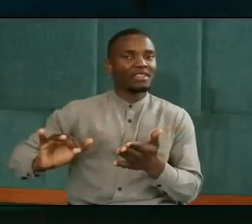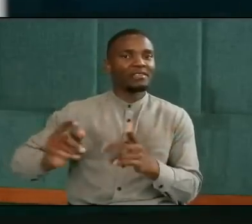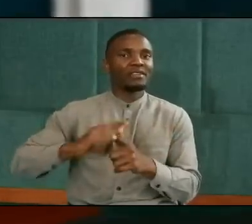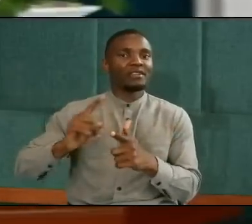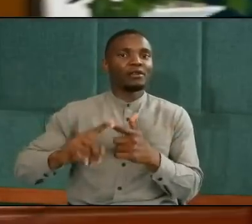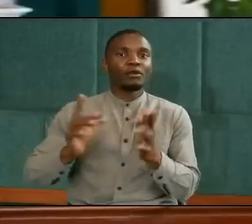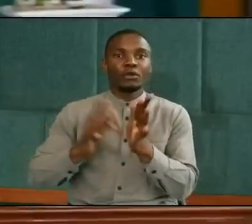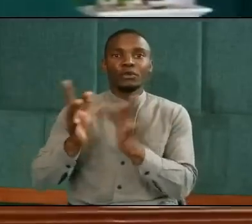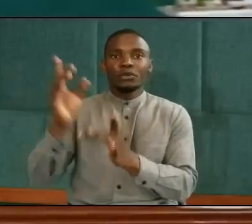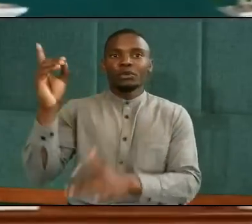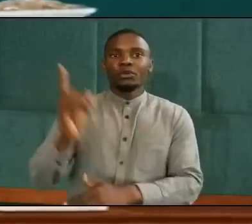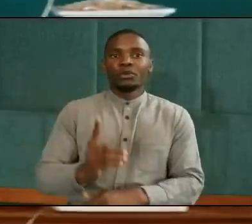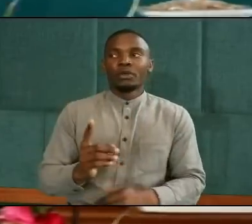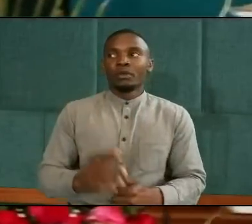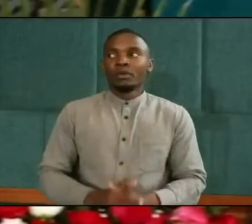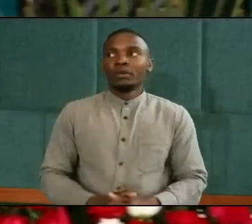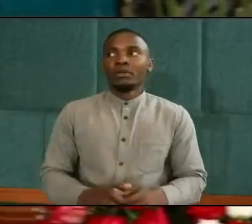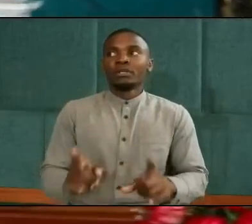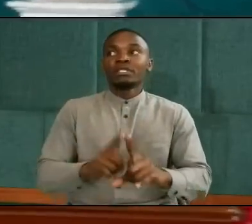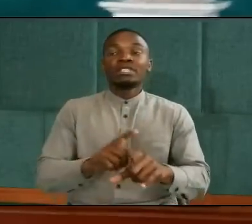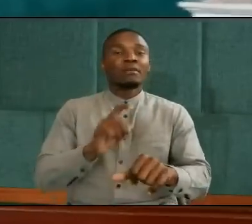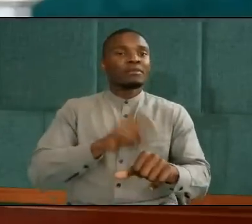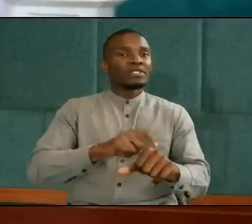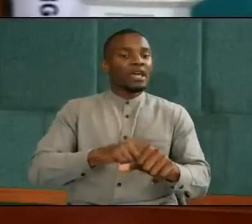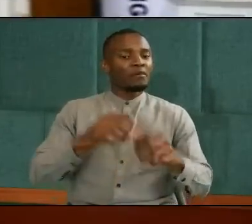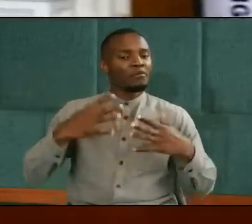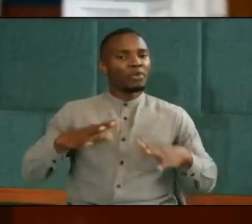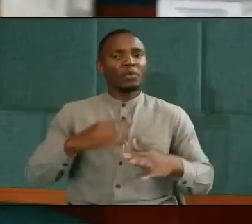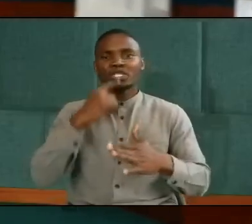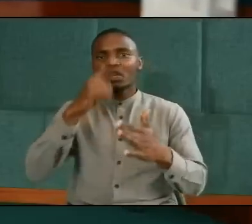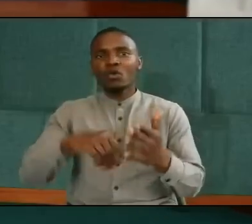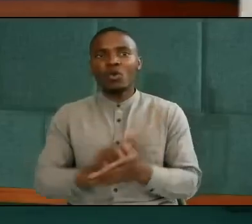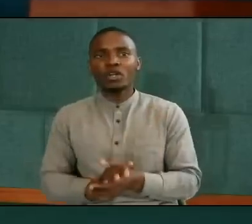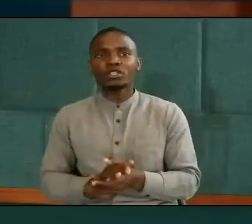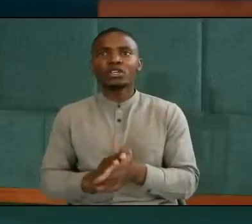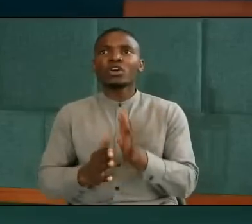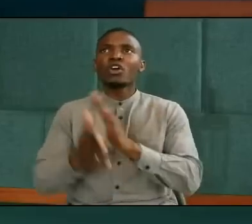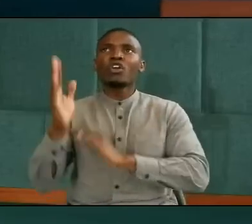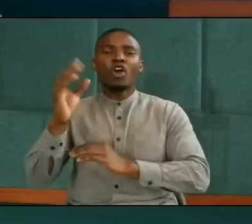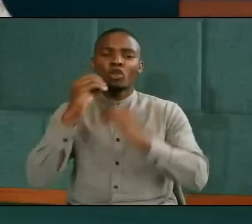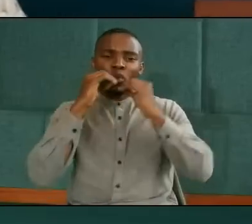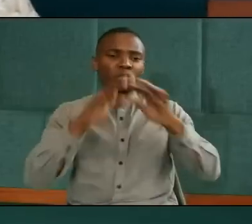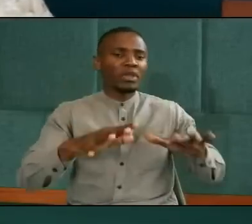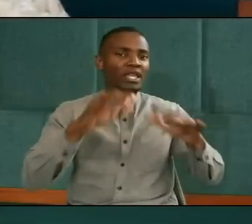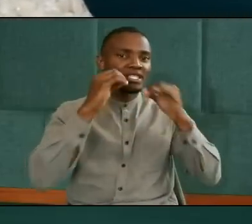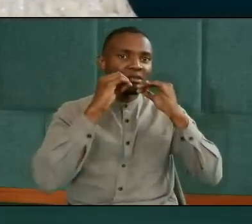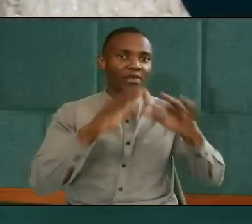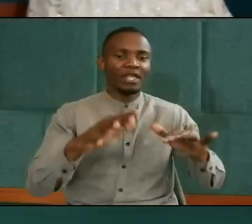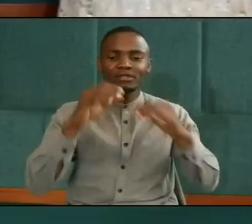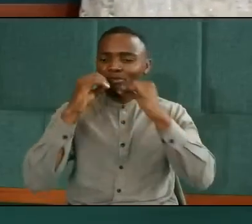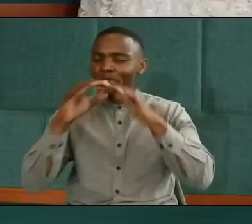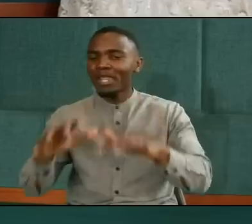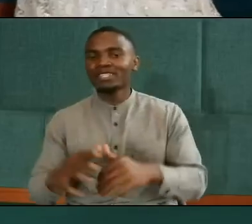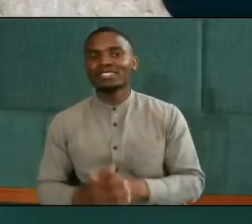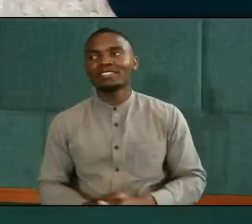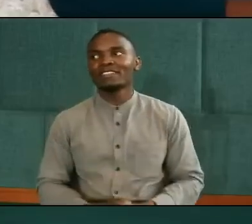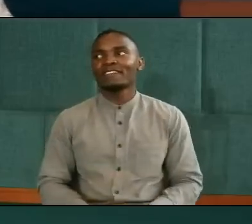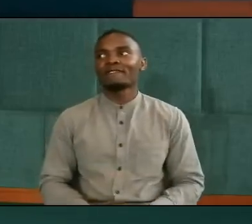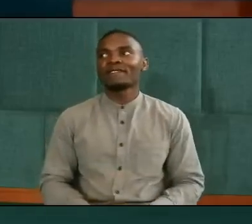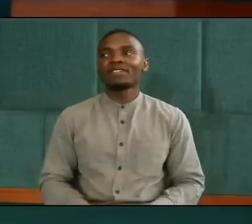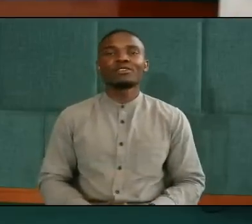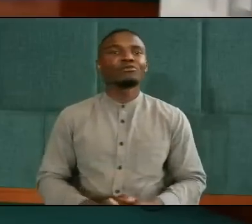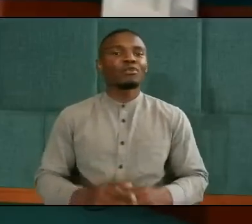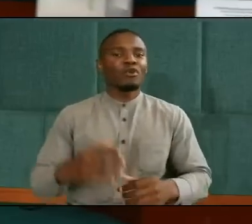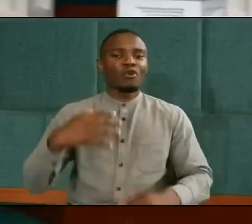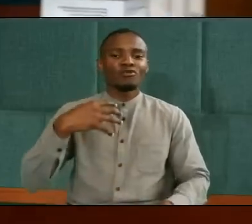One verse away. When people use the pulpit and preach, oh, God gonna bless you, God gonna bless you. God gonna bless you for prosperity